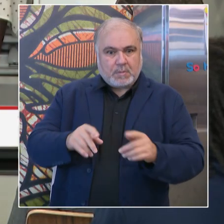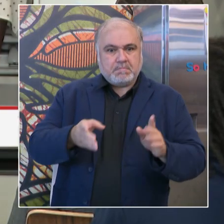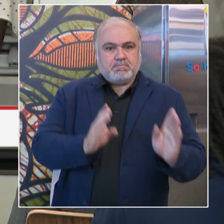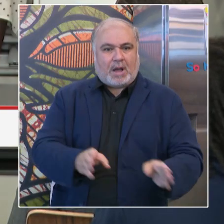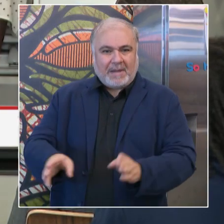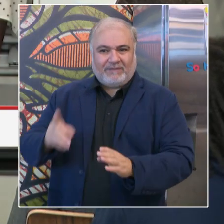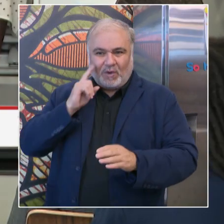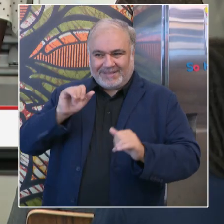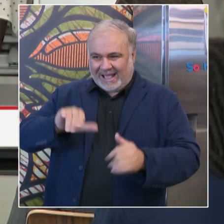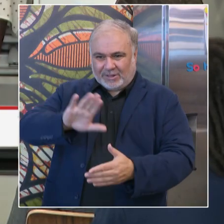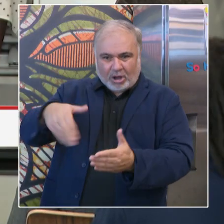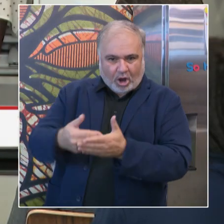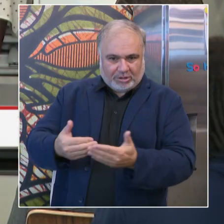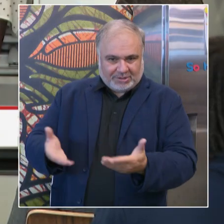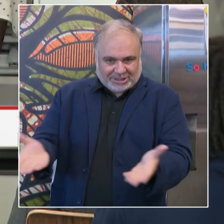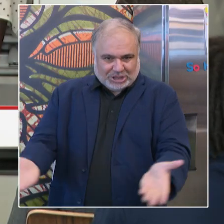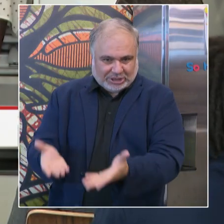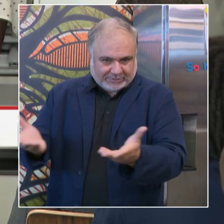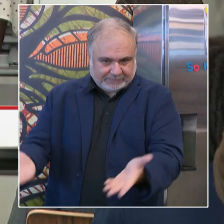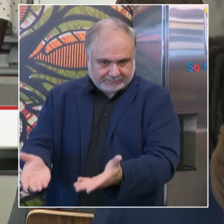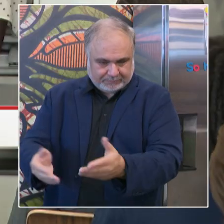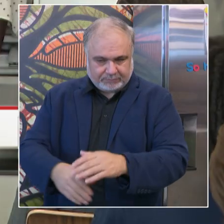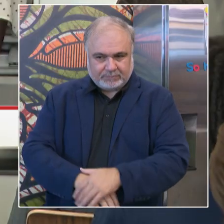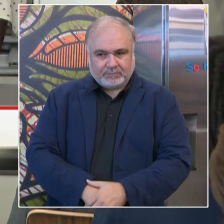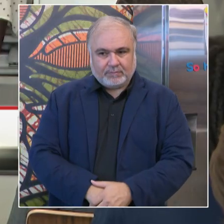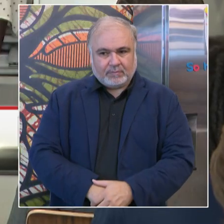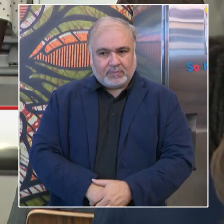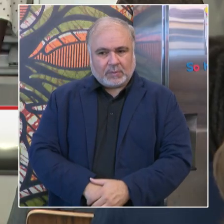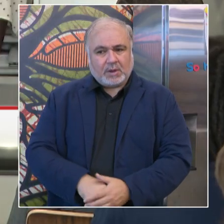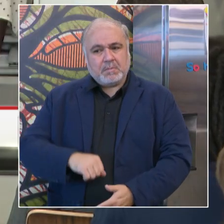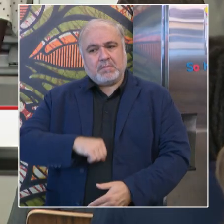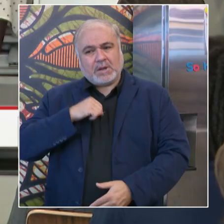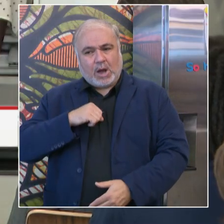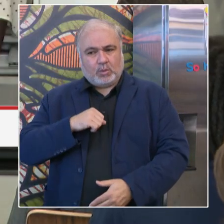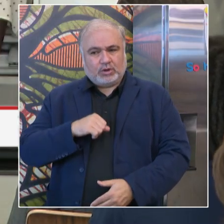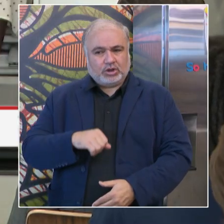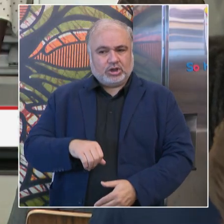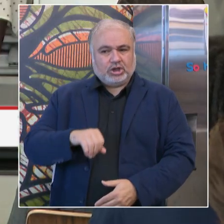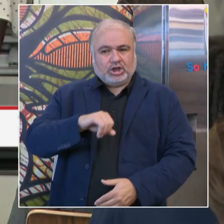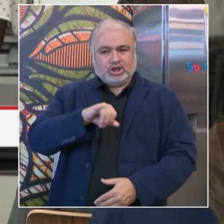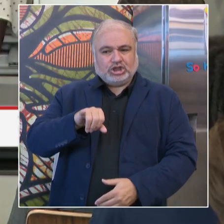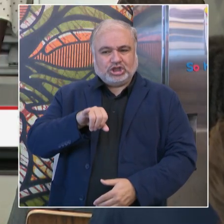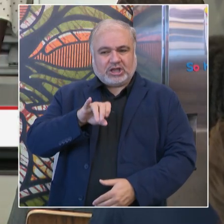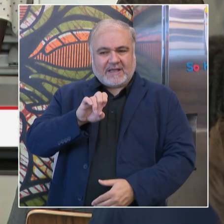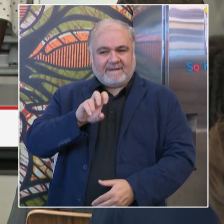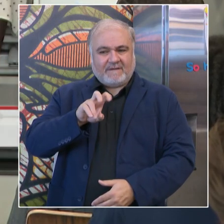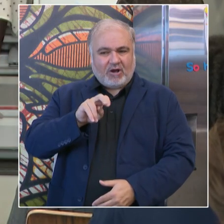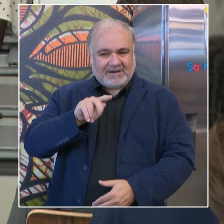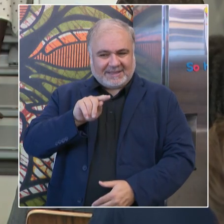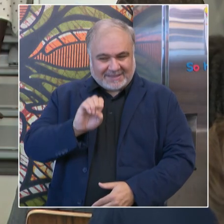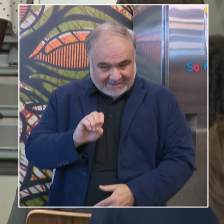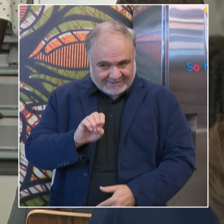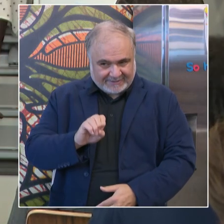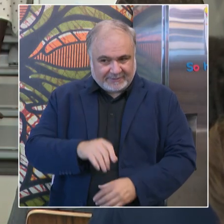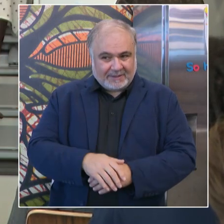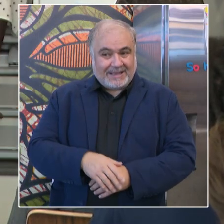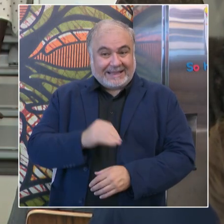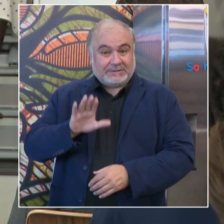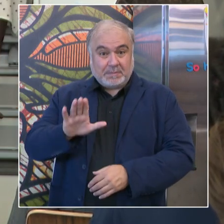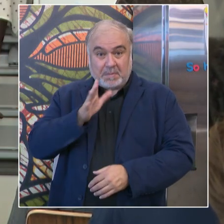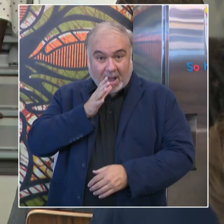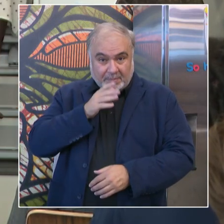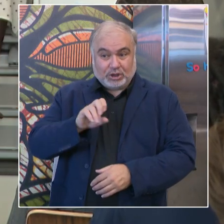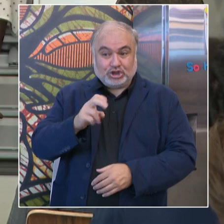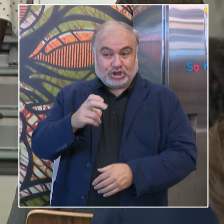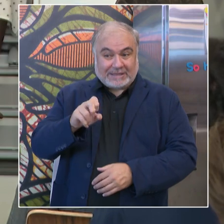heard from Javante and his mom talking about how a medical career, the idea